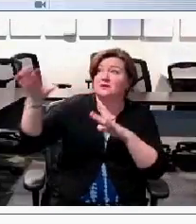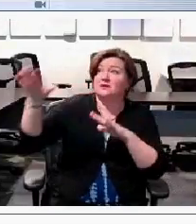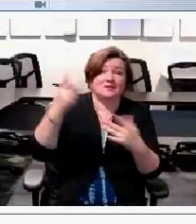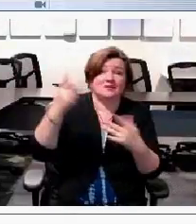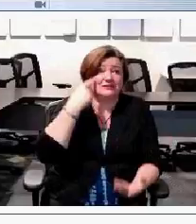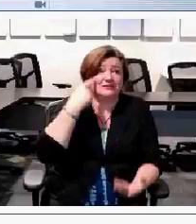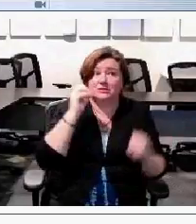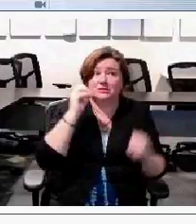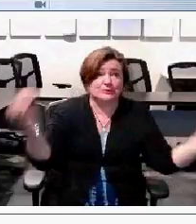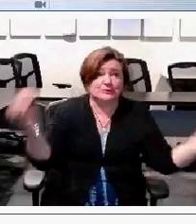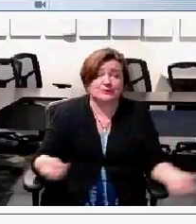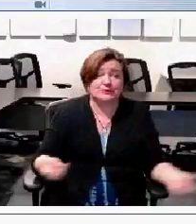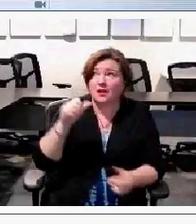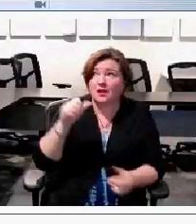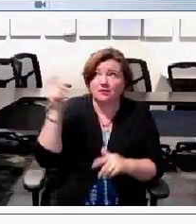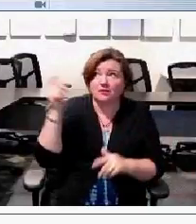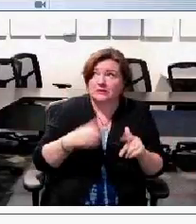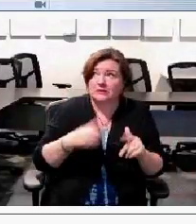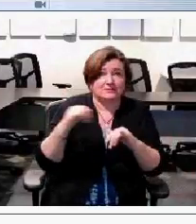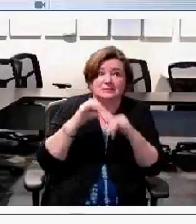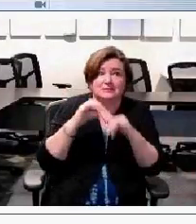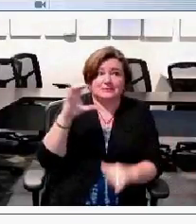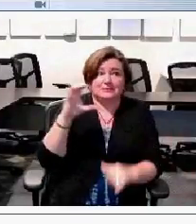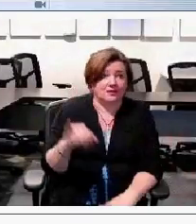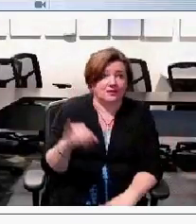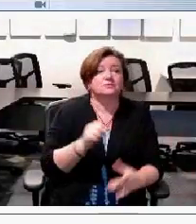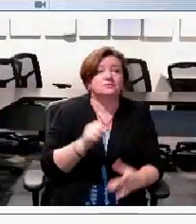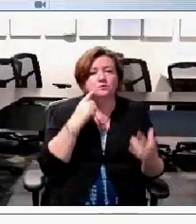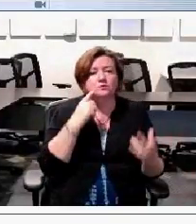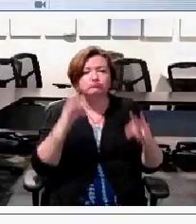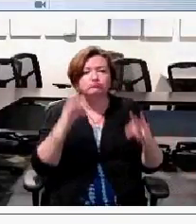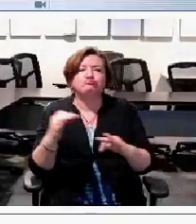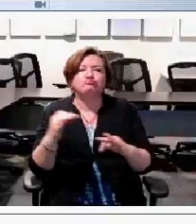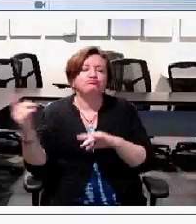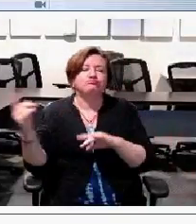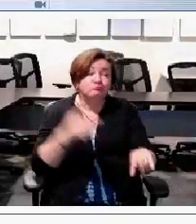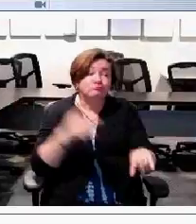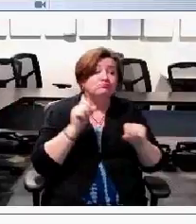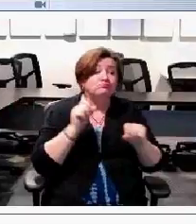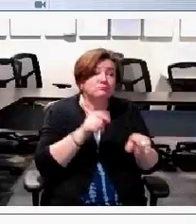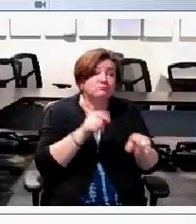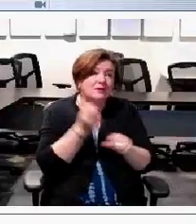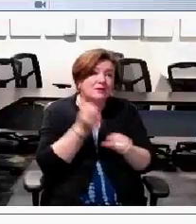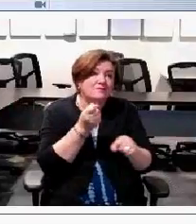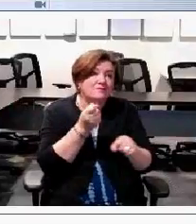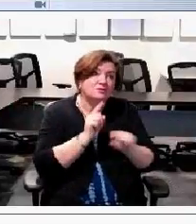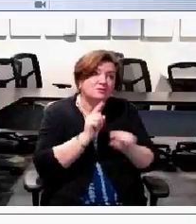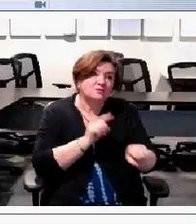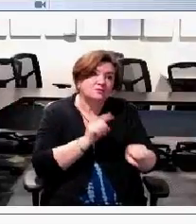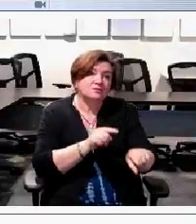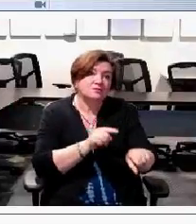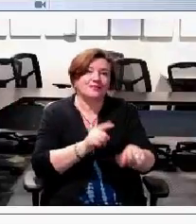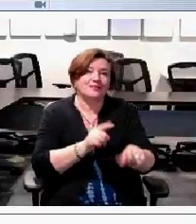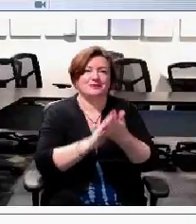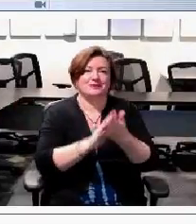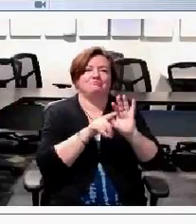them come year after year and have friendships develop. And when the kids get a